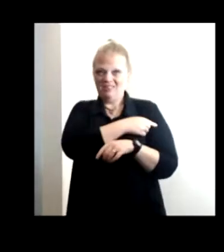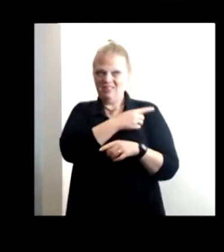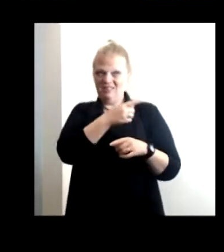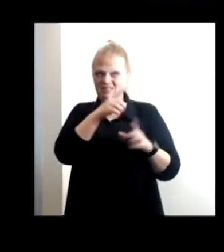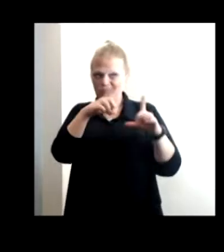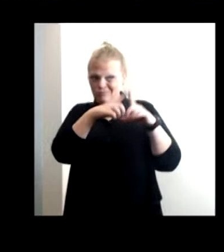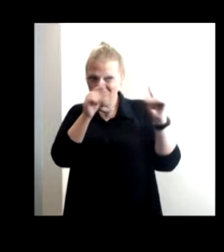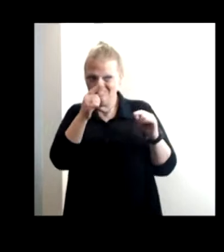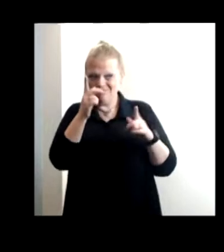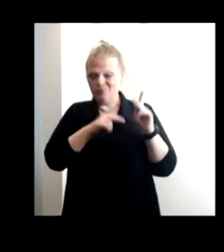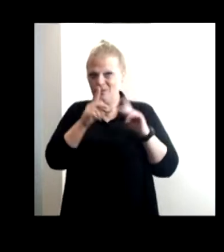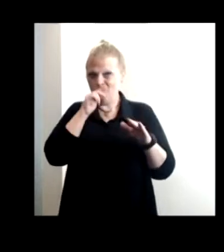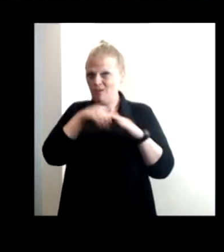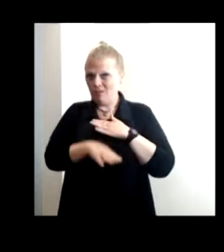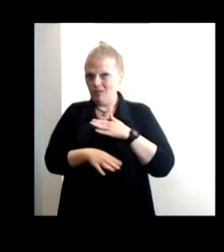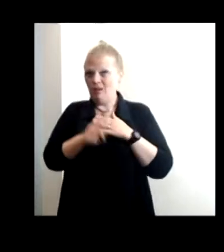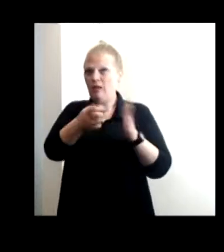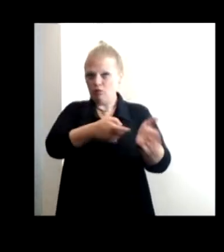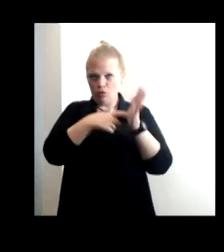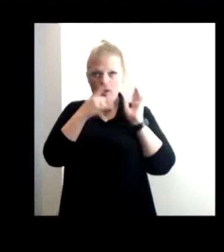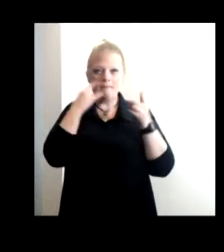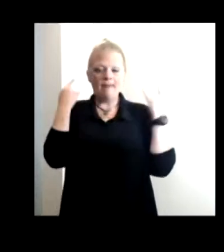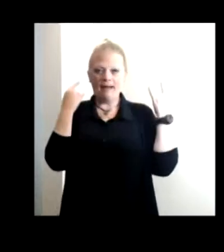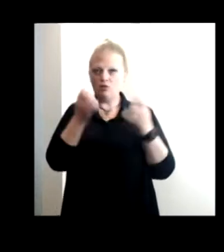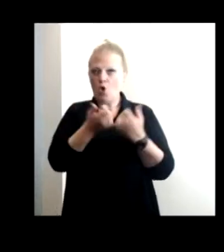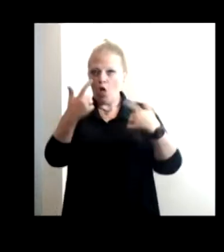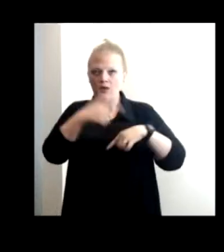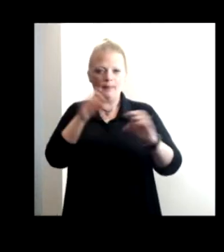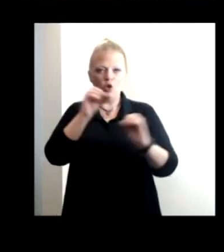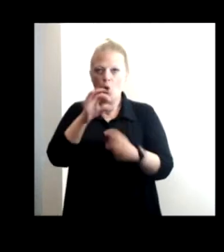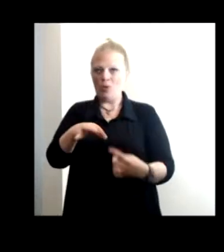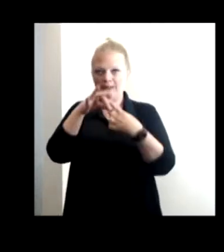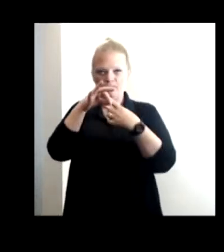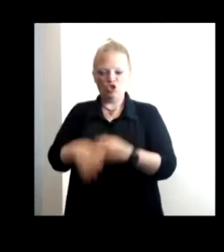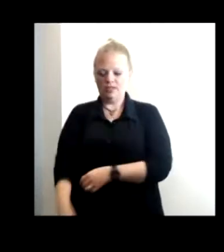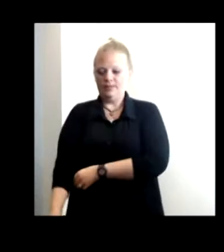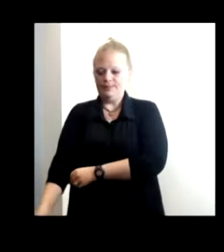in, are required to wear a mask at all times, no exceptions.